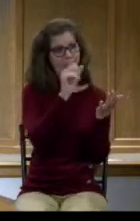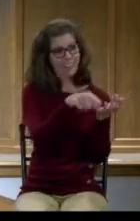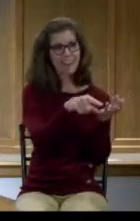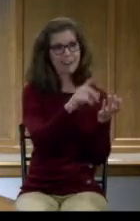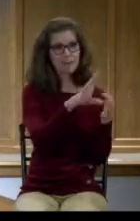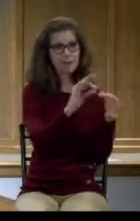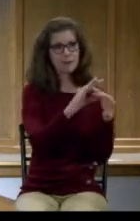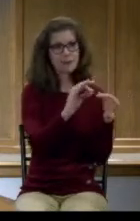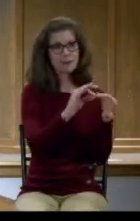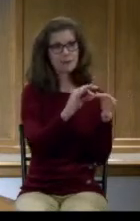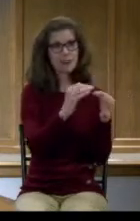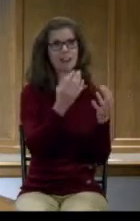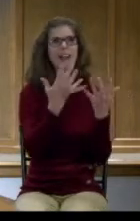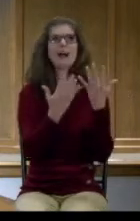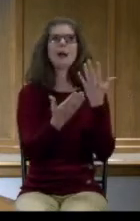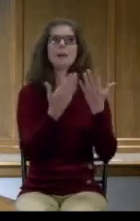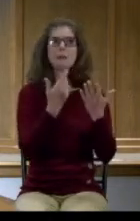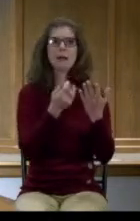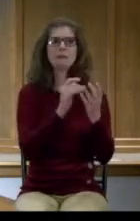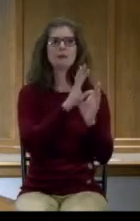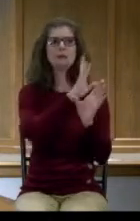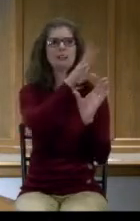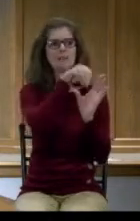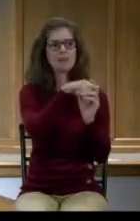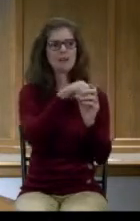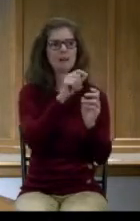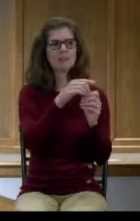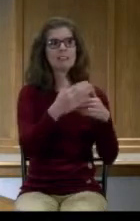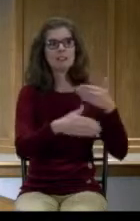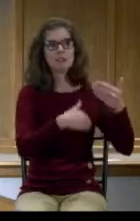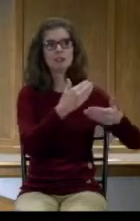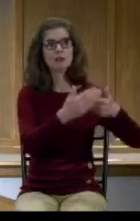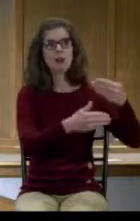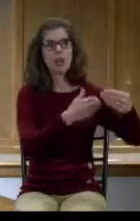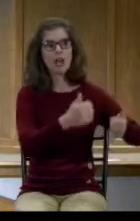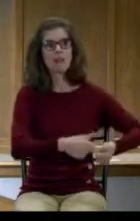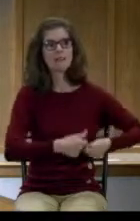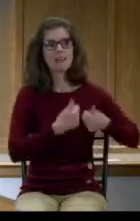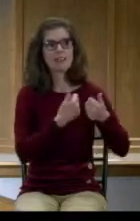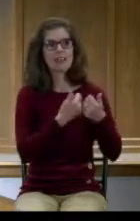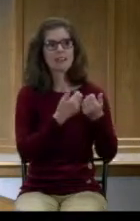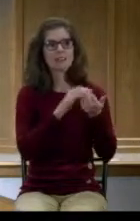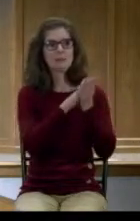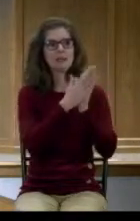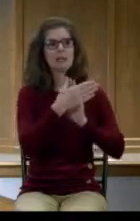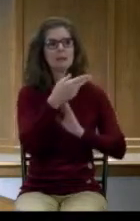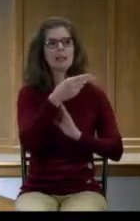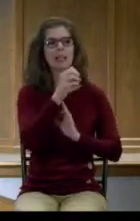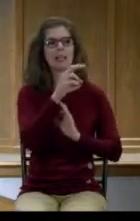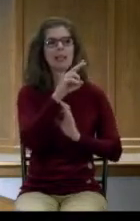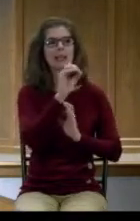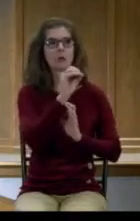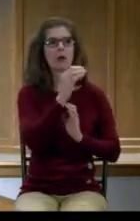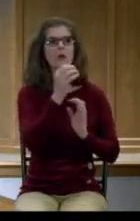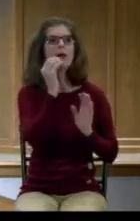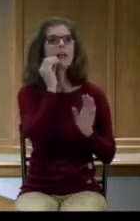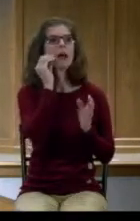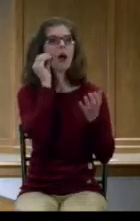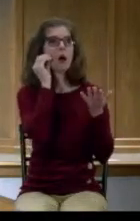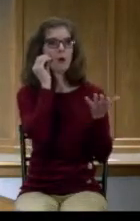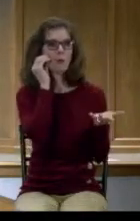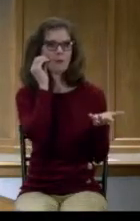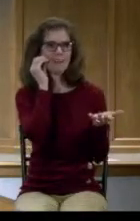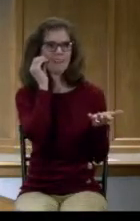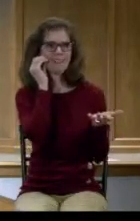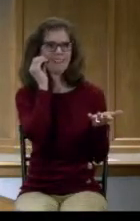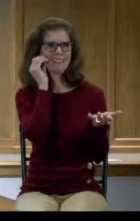then maybe you should spend the days leading up to that day just being a hero at home.